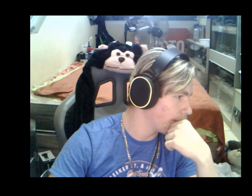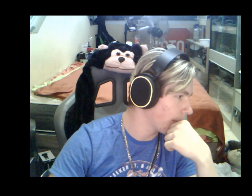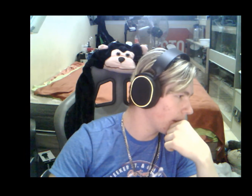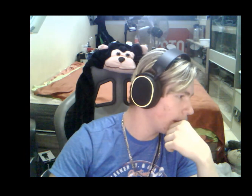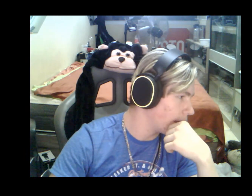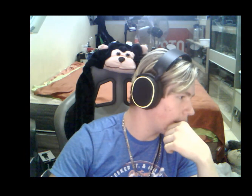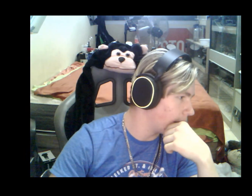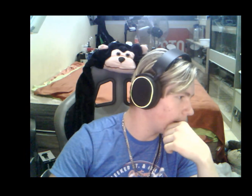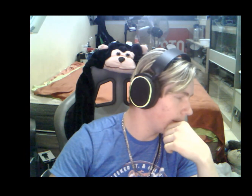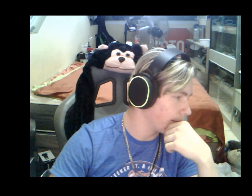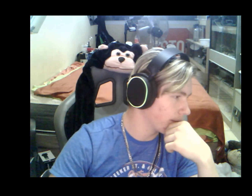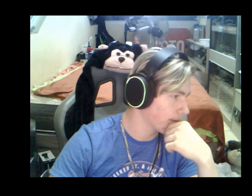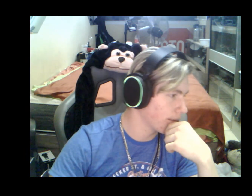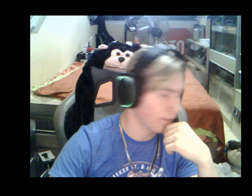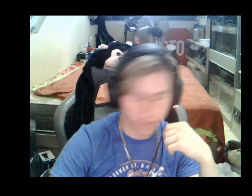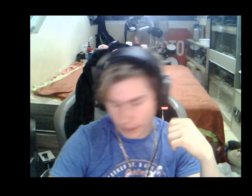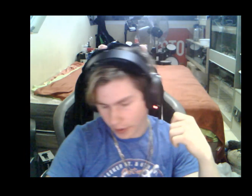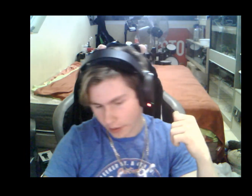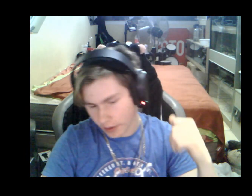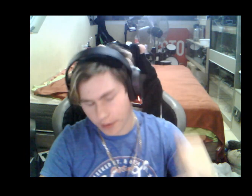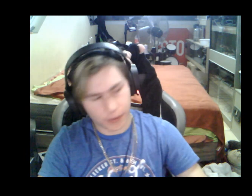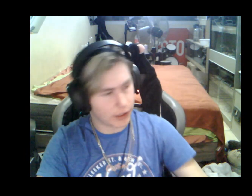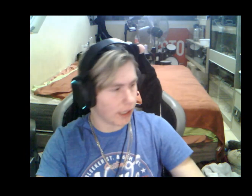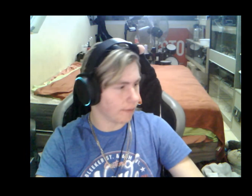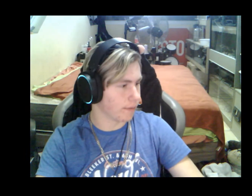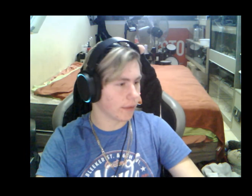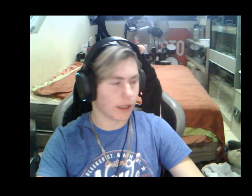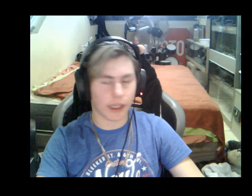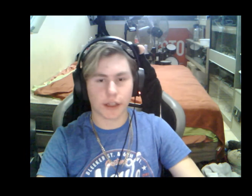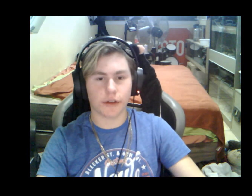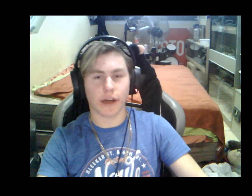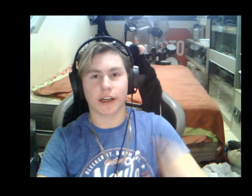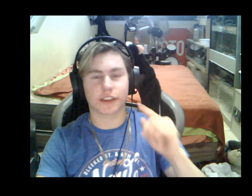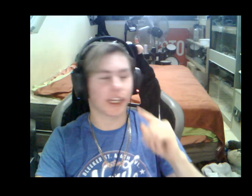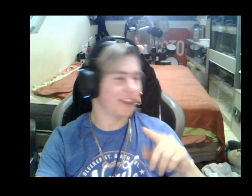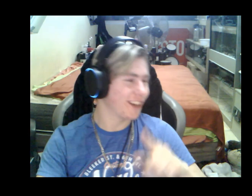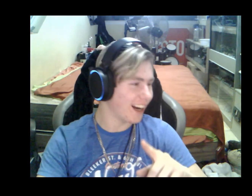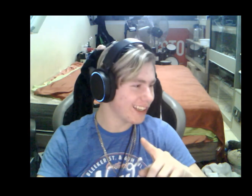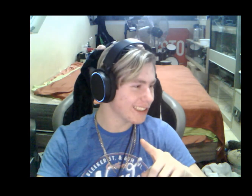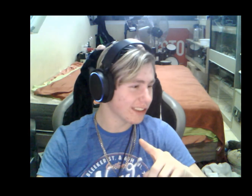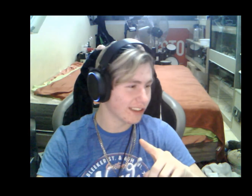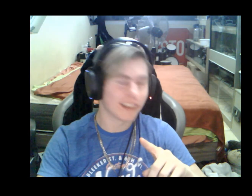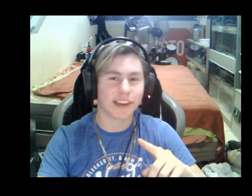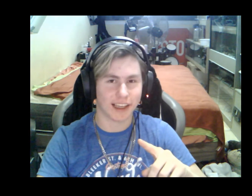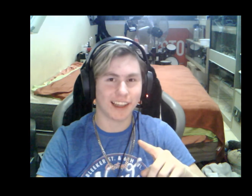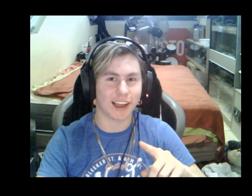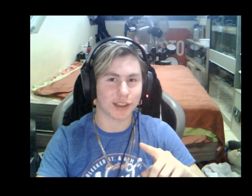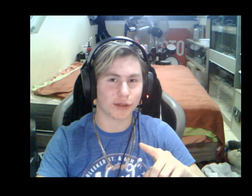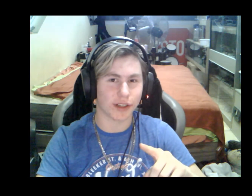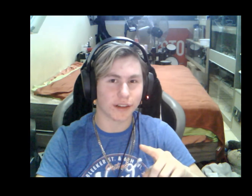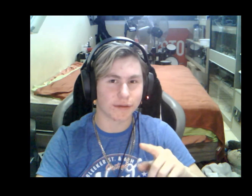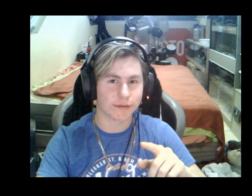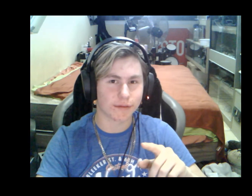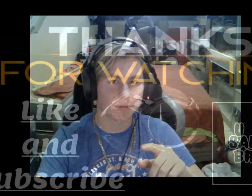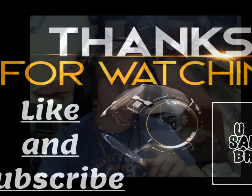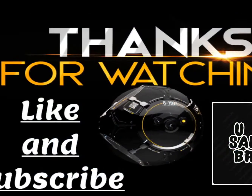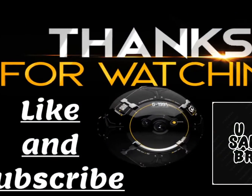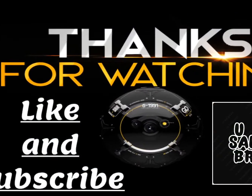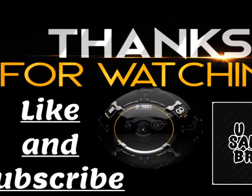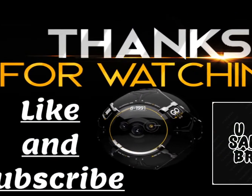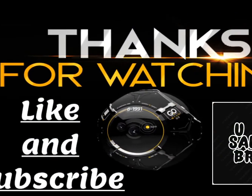me. But yeah, thank you, and I'll check you guys in the next one.